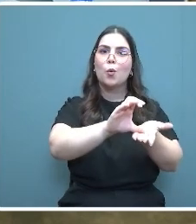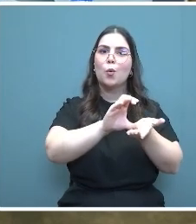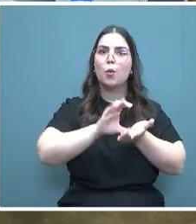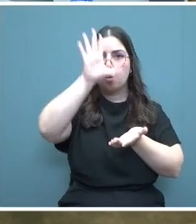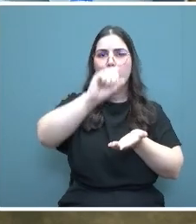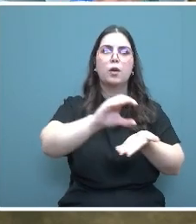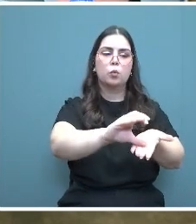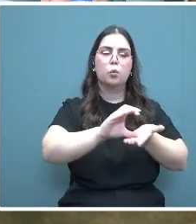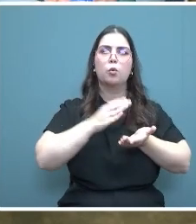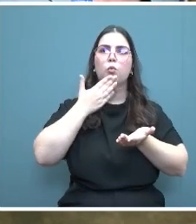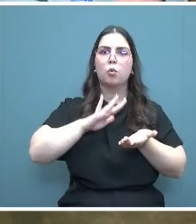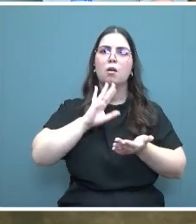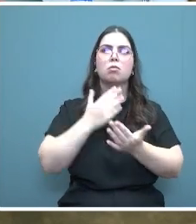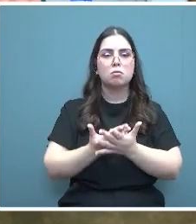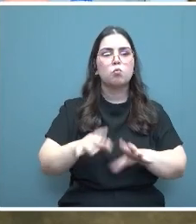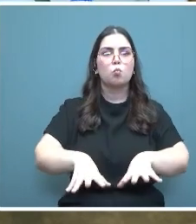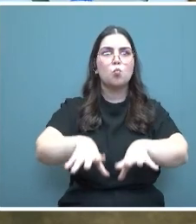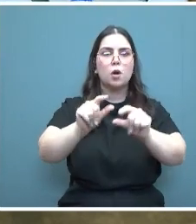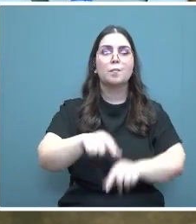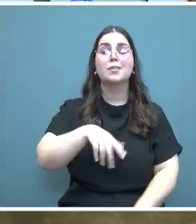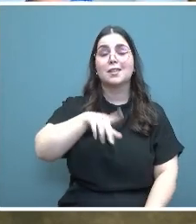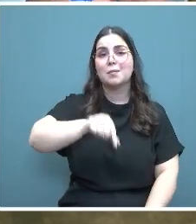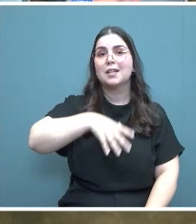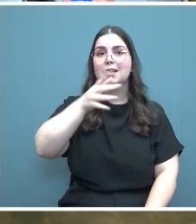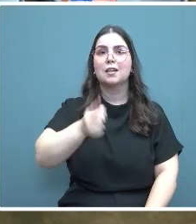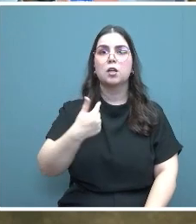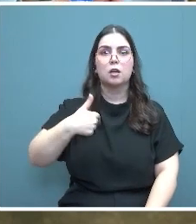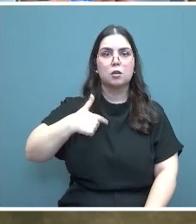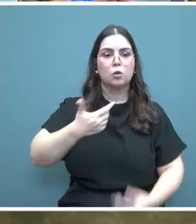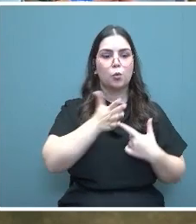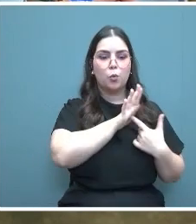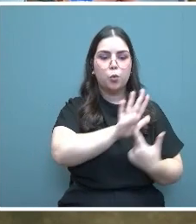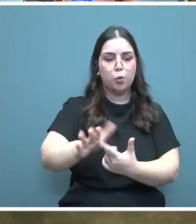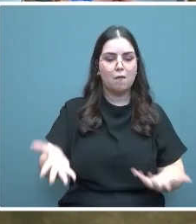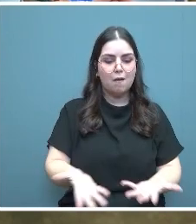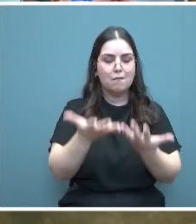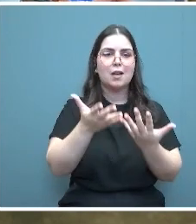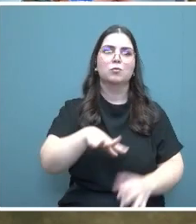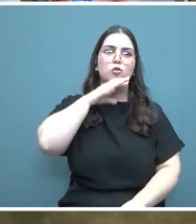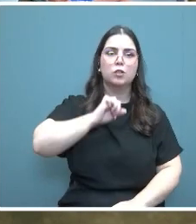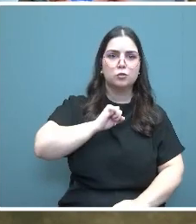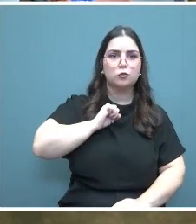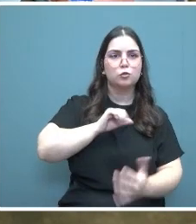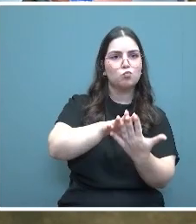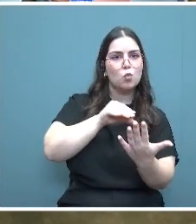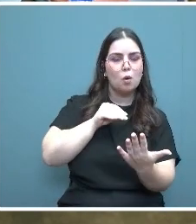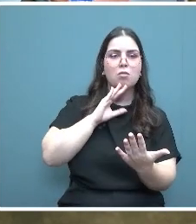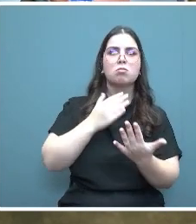government to be able to develop it. And she said that I want to be an example for my children of how to stand